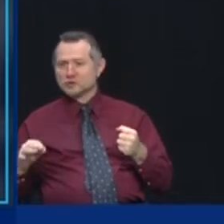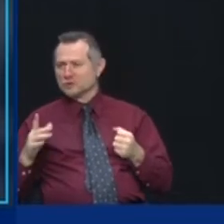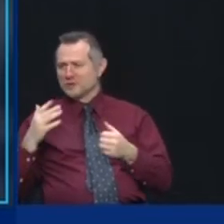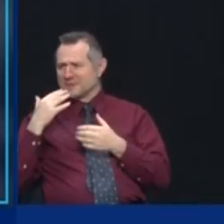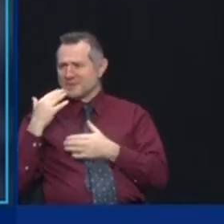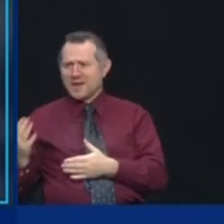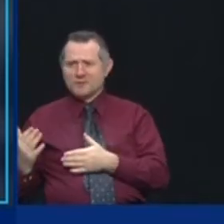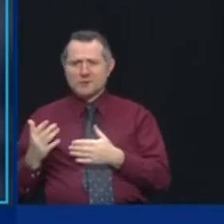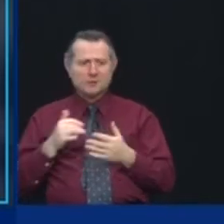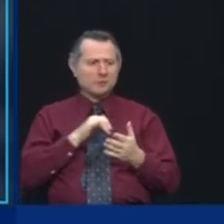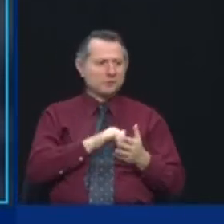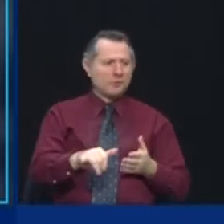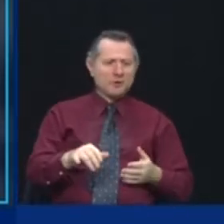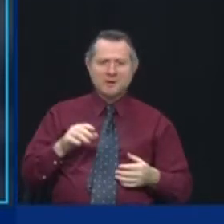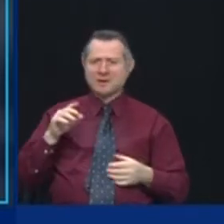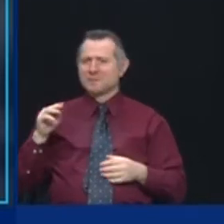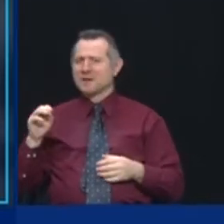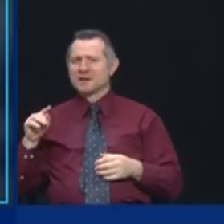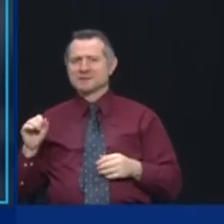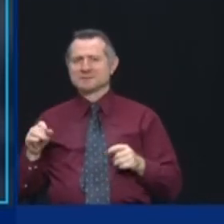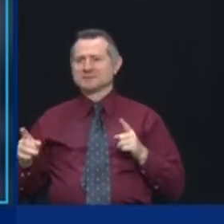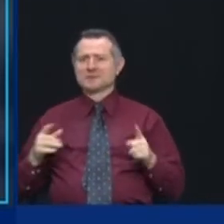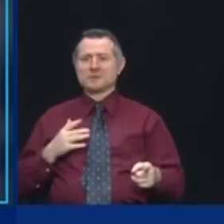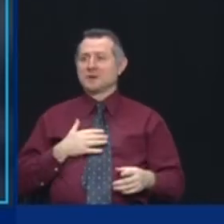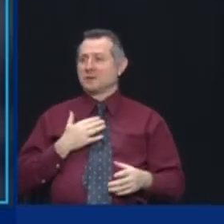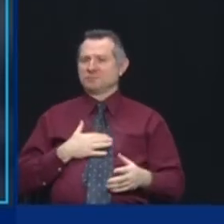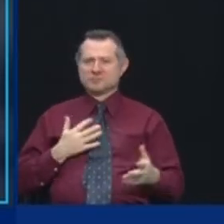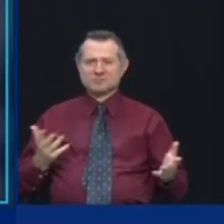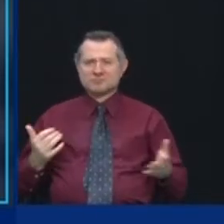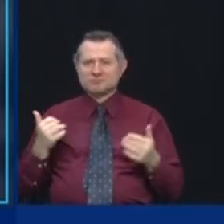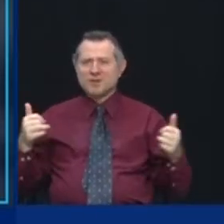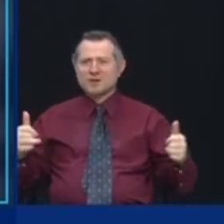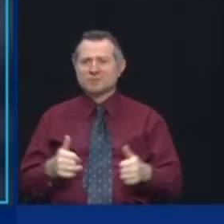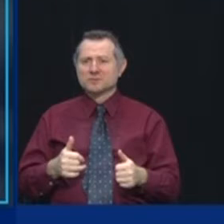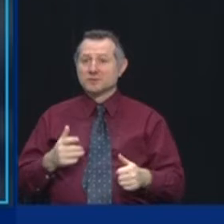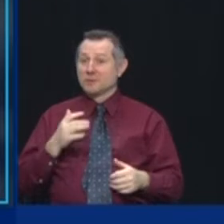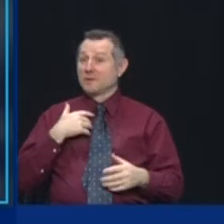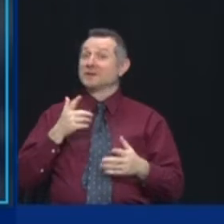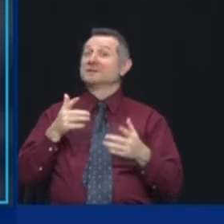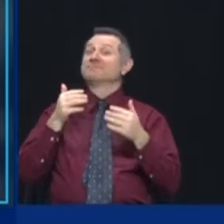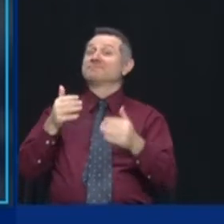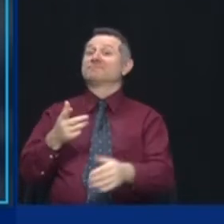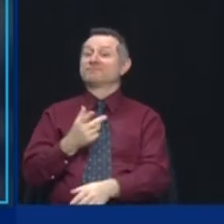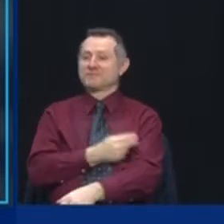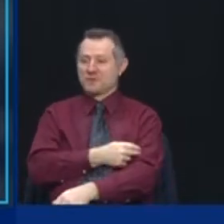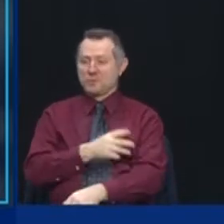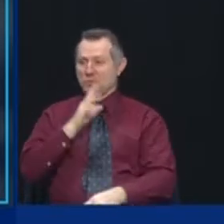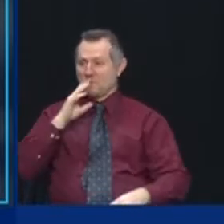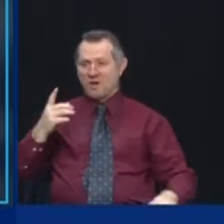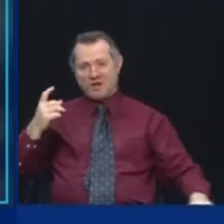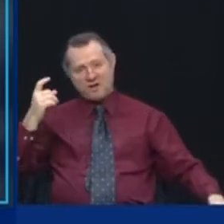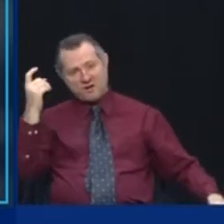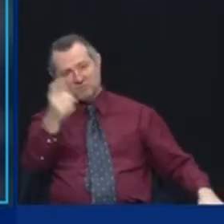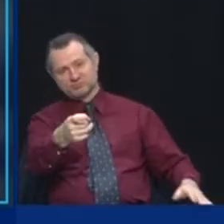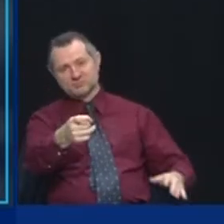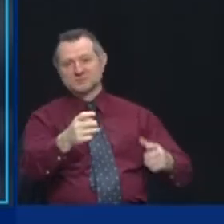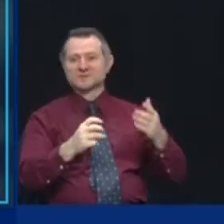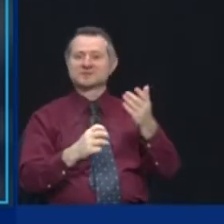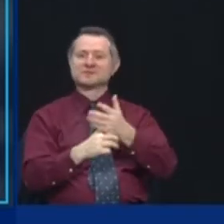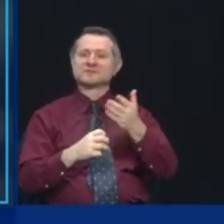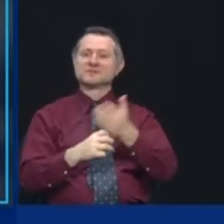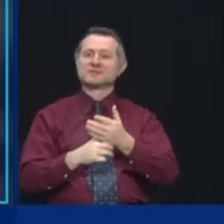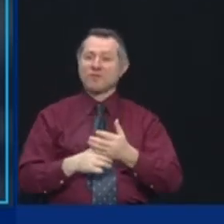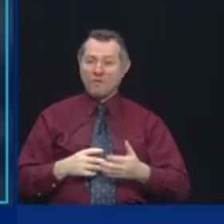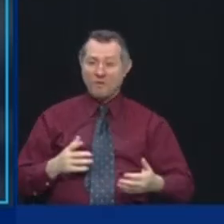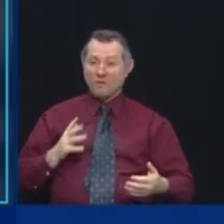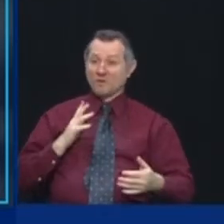and the Mets. If you get a vaccine, they will give you a free ticket to the game. And next time you go to